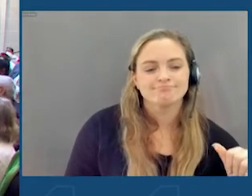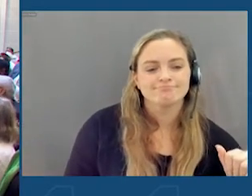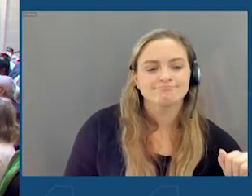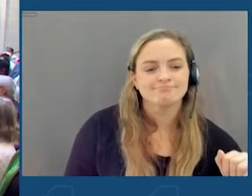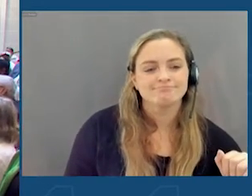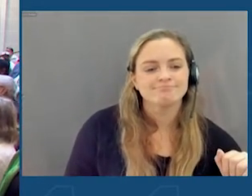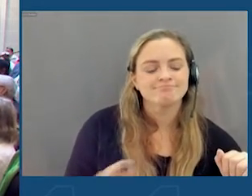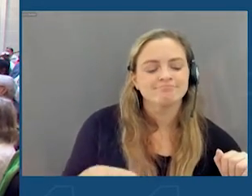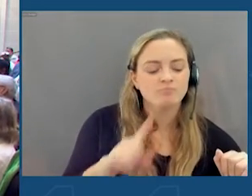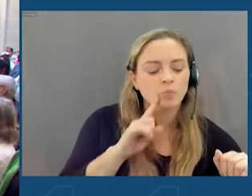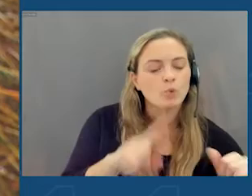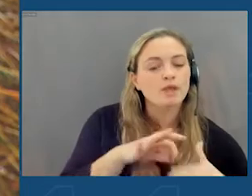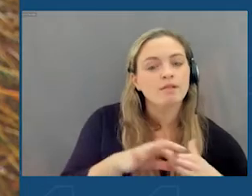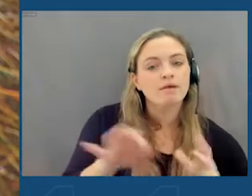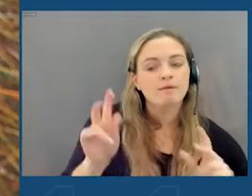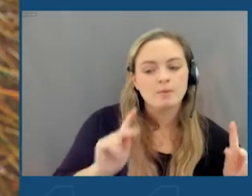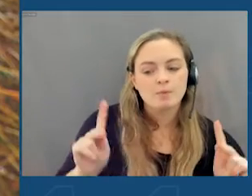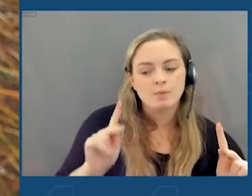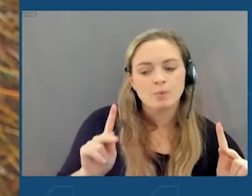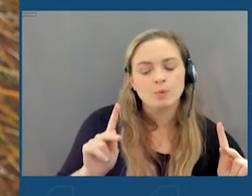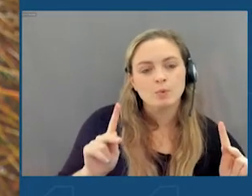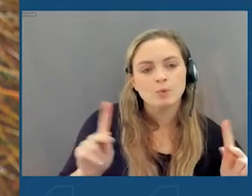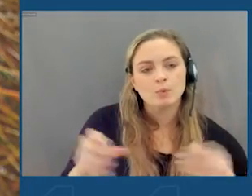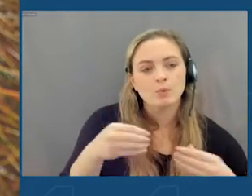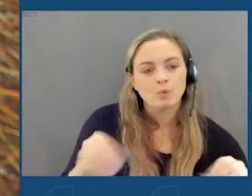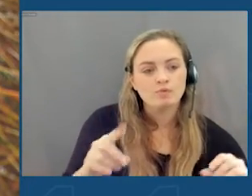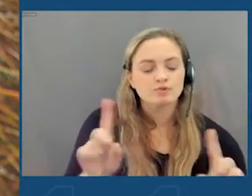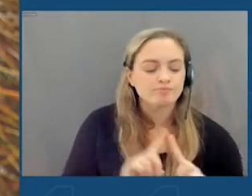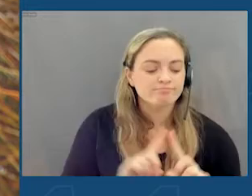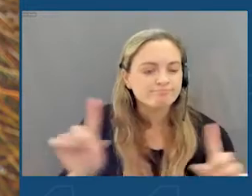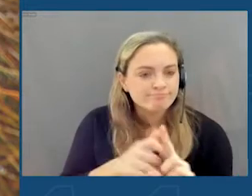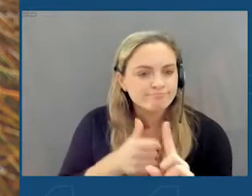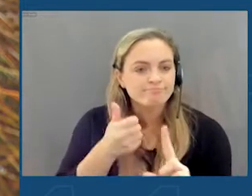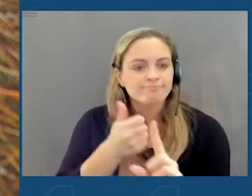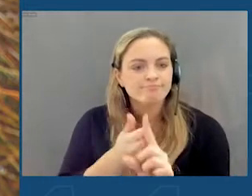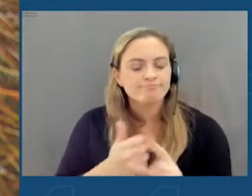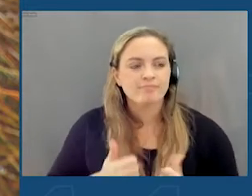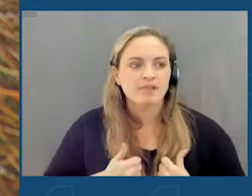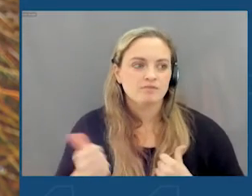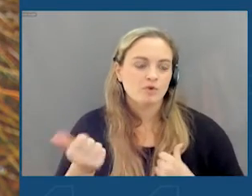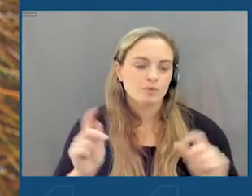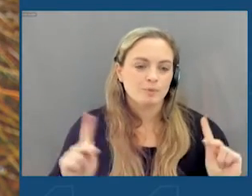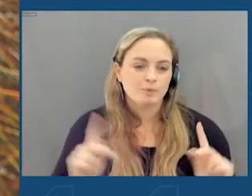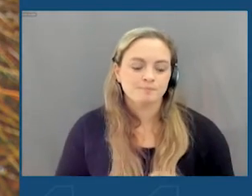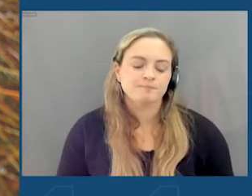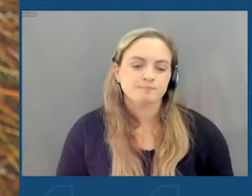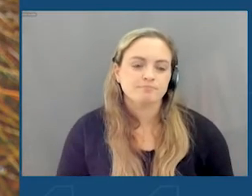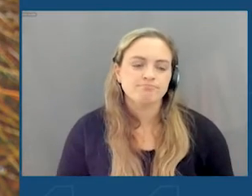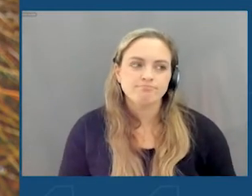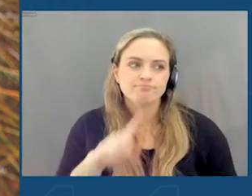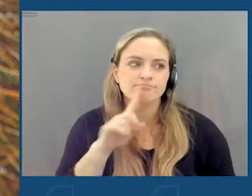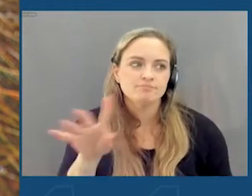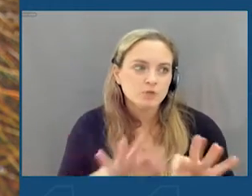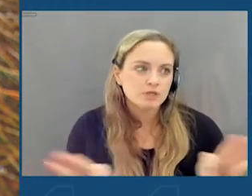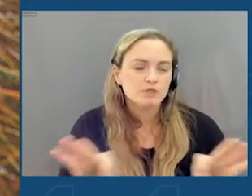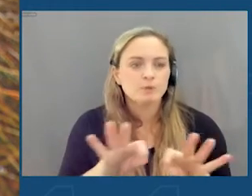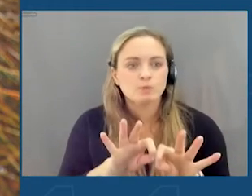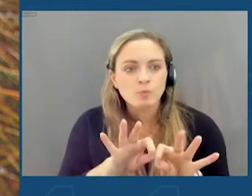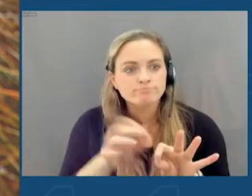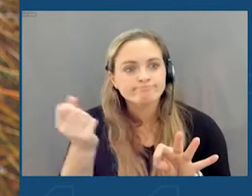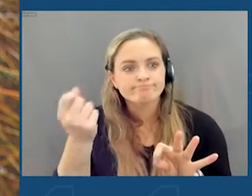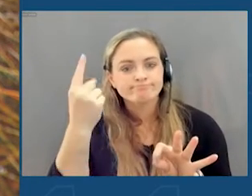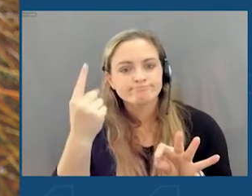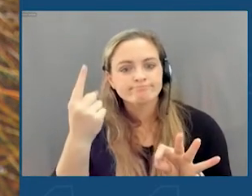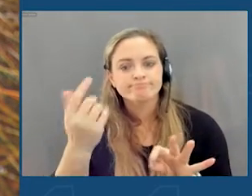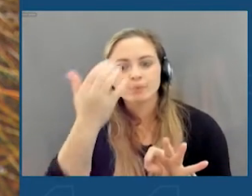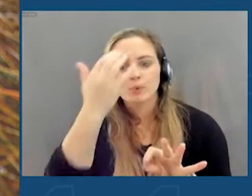We elect individuals into office to make a difference in the lives of others. And it's really important that you understand and you